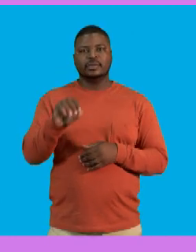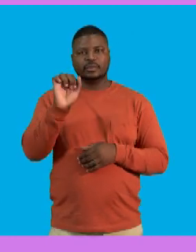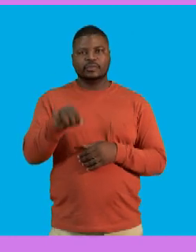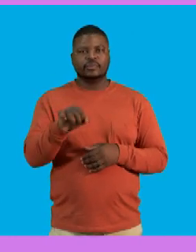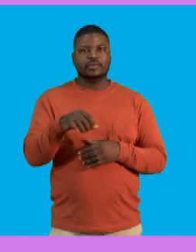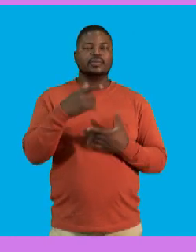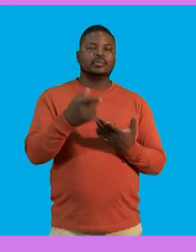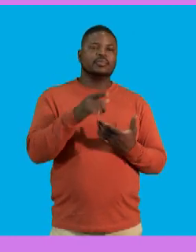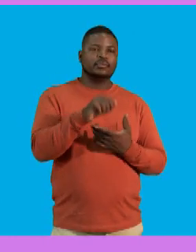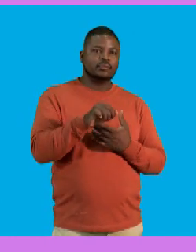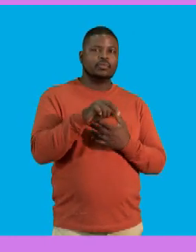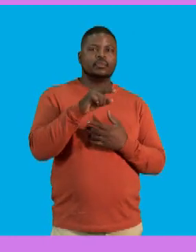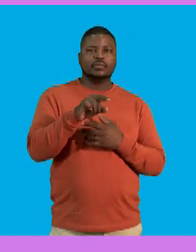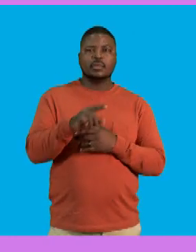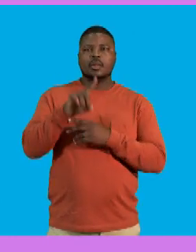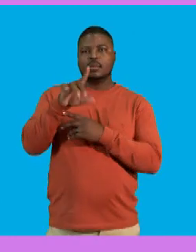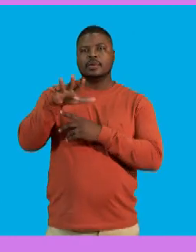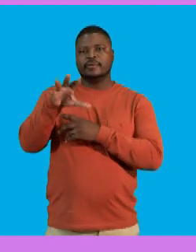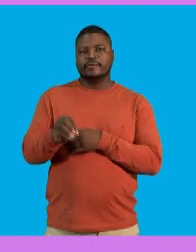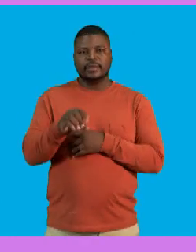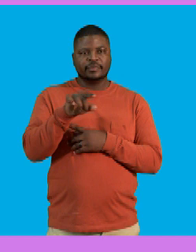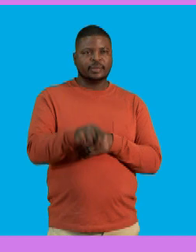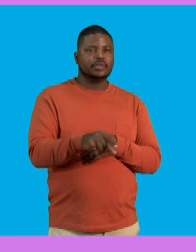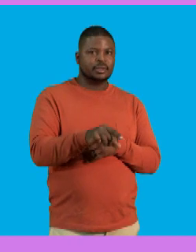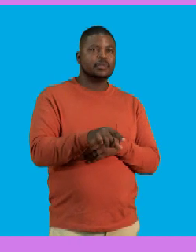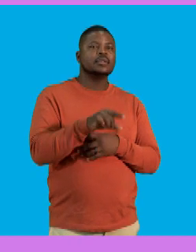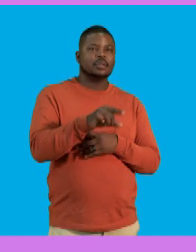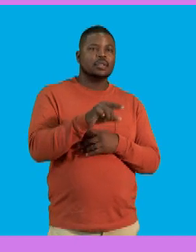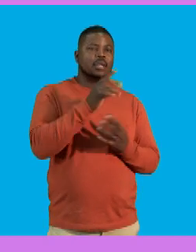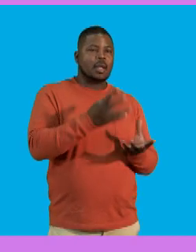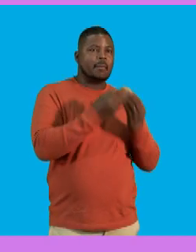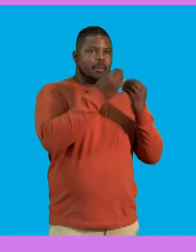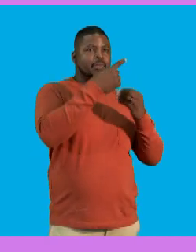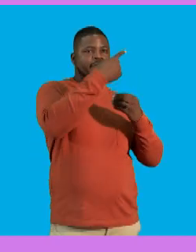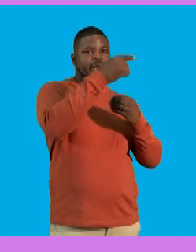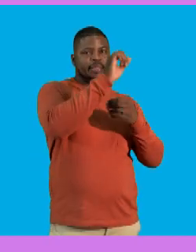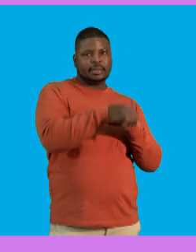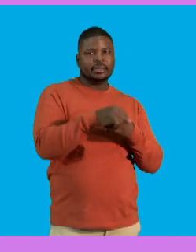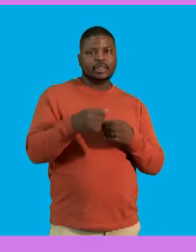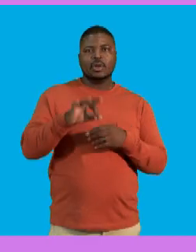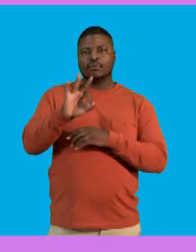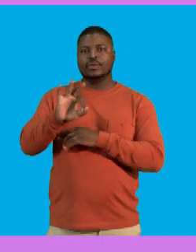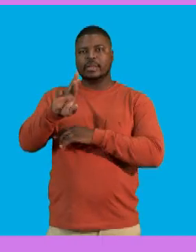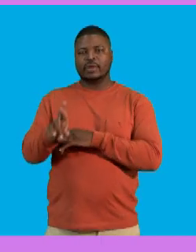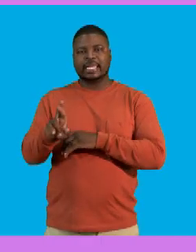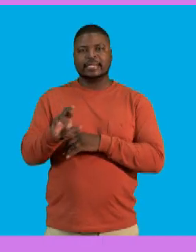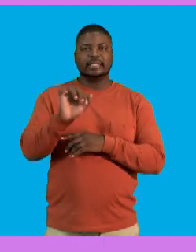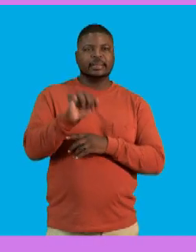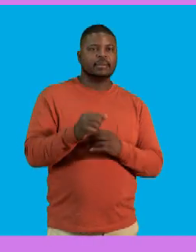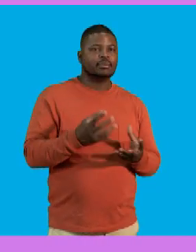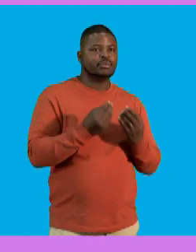0.50, 50 cents, that's up there. 1 Rand 50, 1 Rand 50 is right here. 3